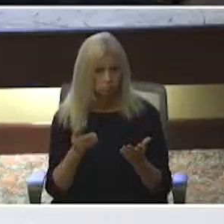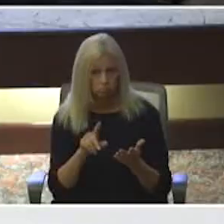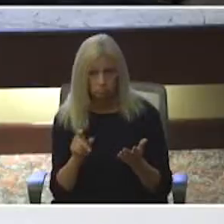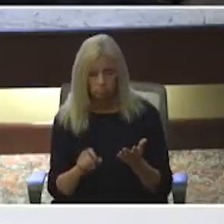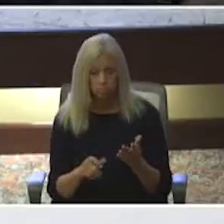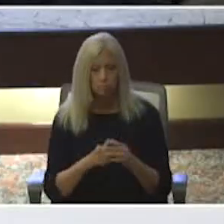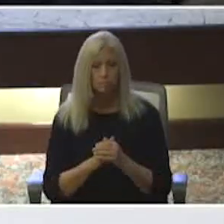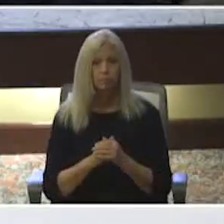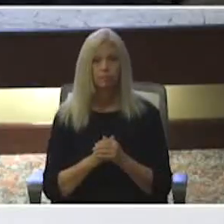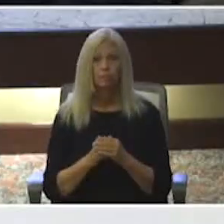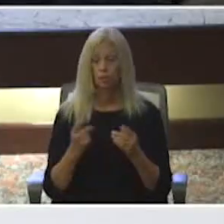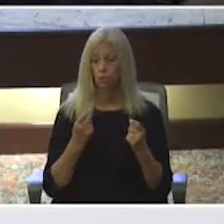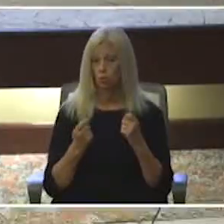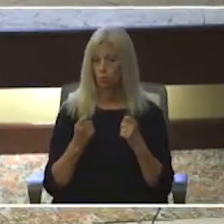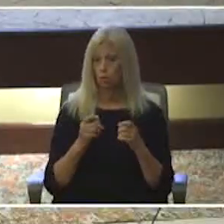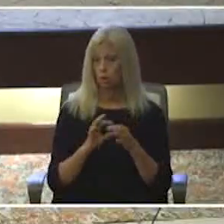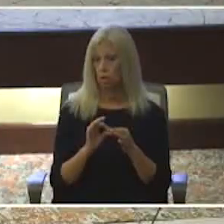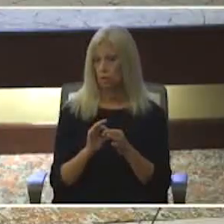Any questions, comments?